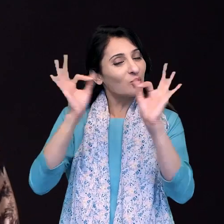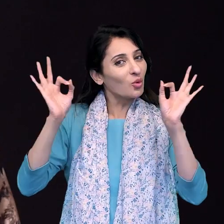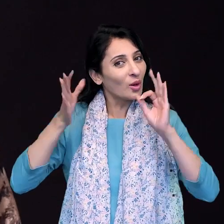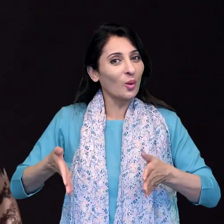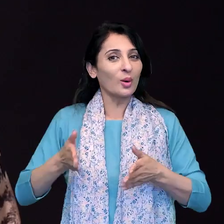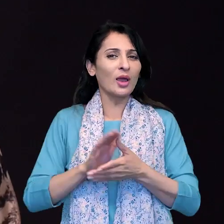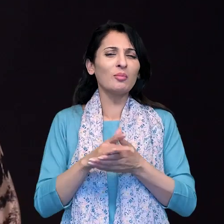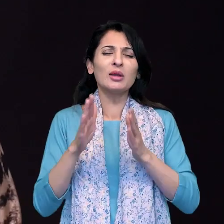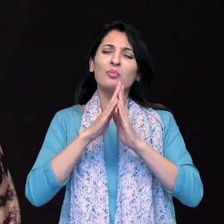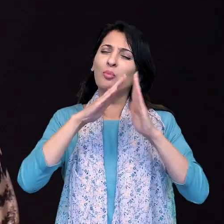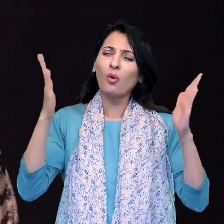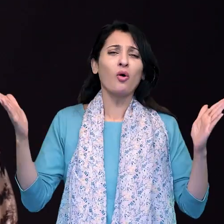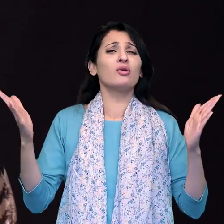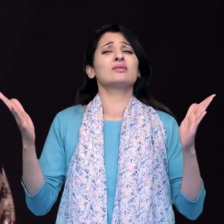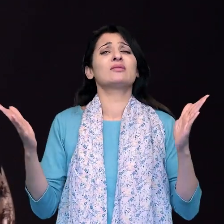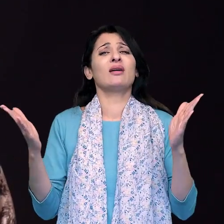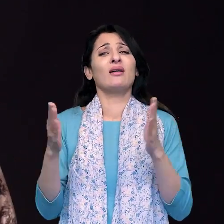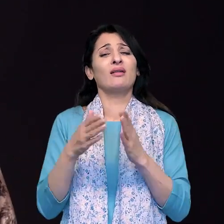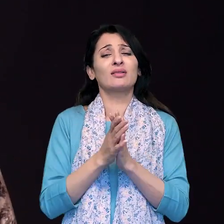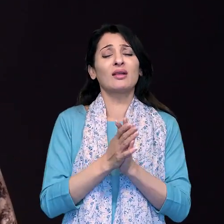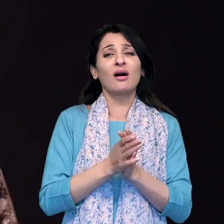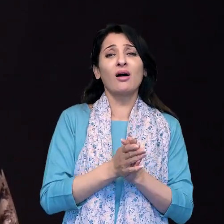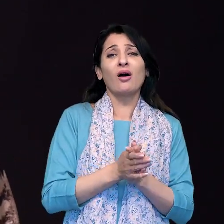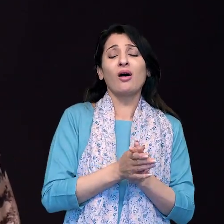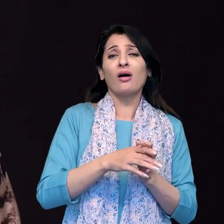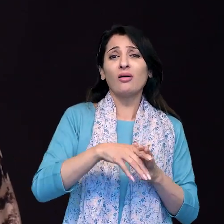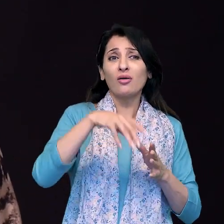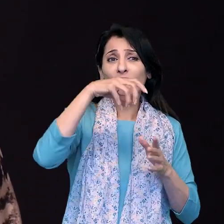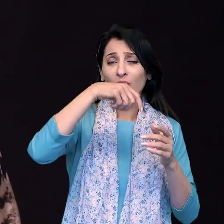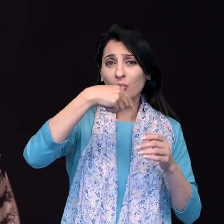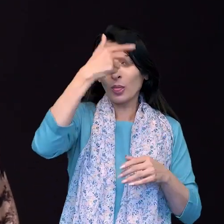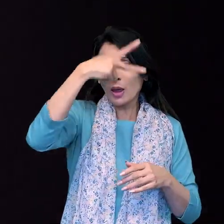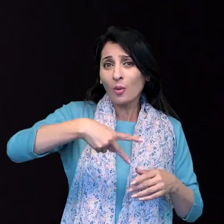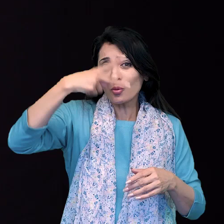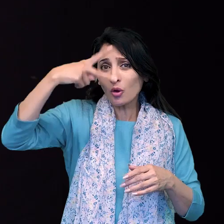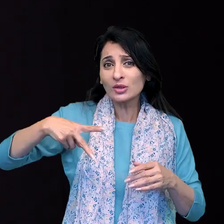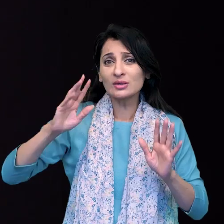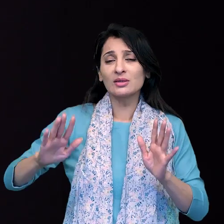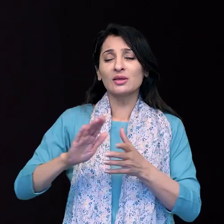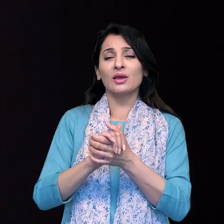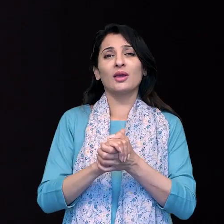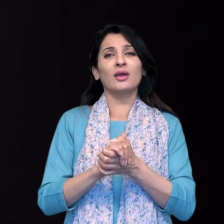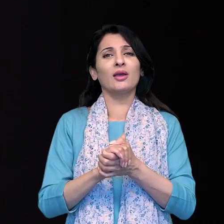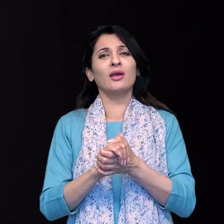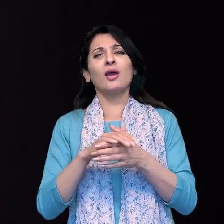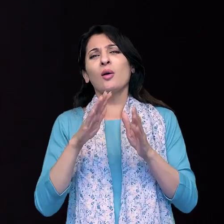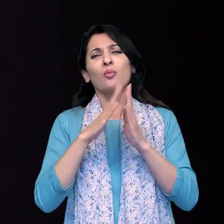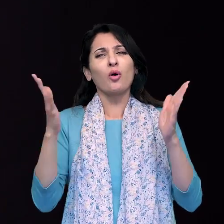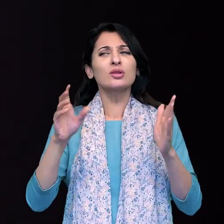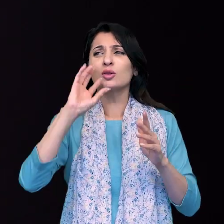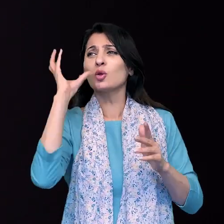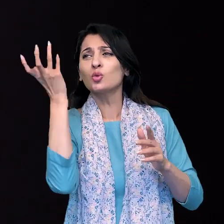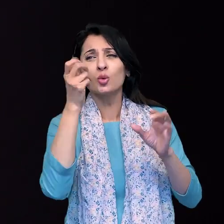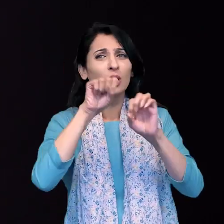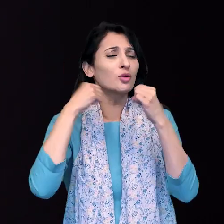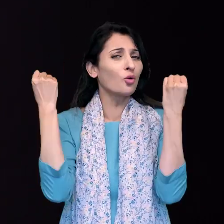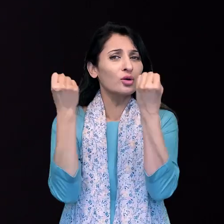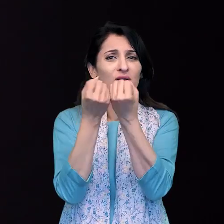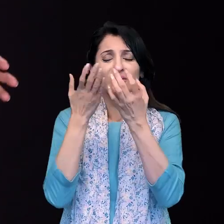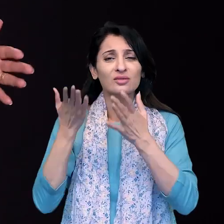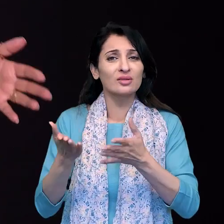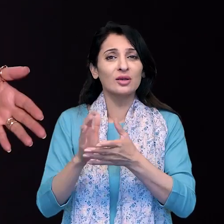myself. Hundreds of projects kiye hain takriban tamam multinational companies ke liye, local organizations ke liye, and I've